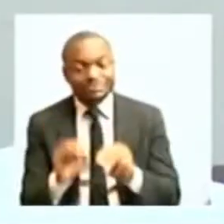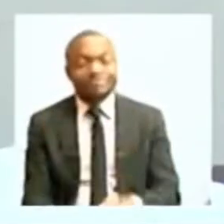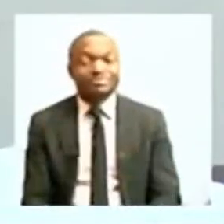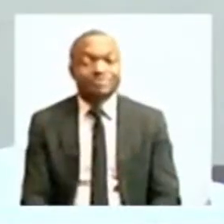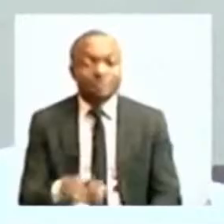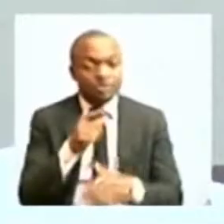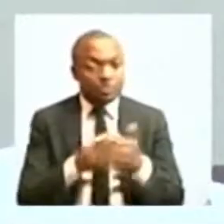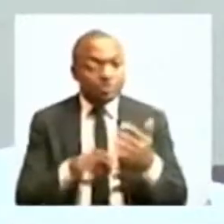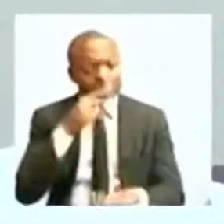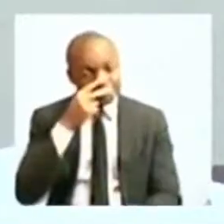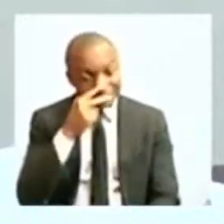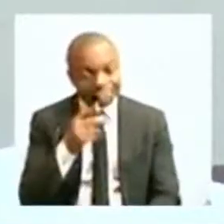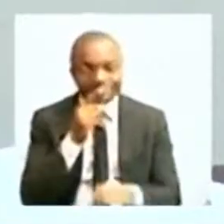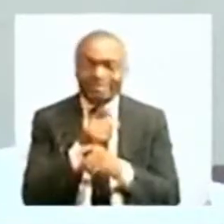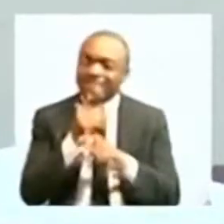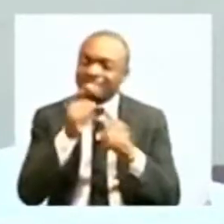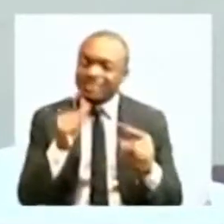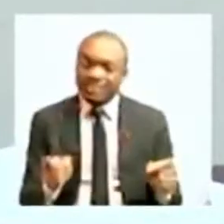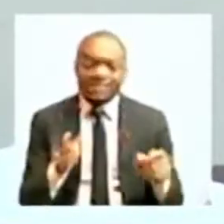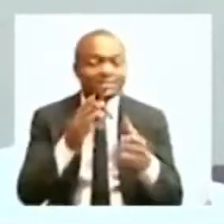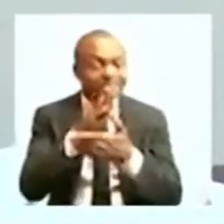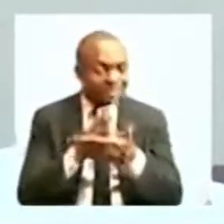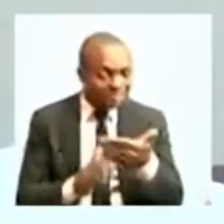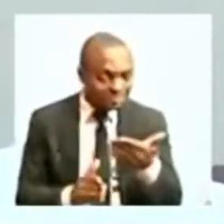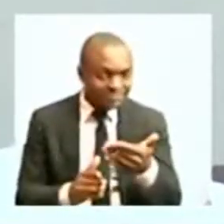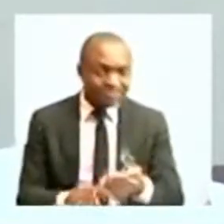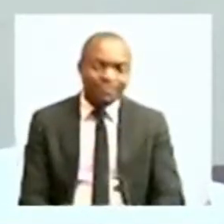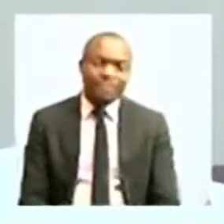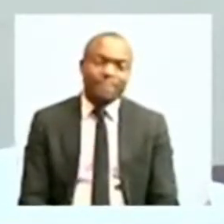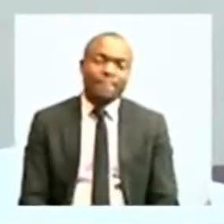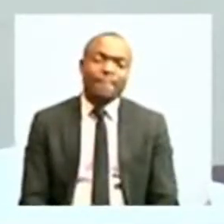What we saw was just some